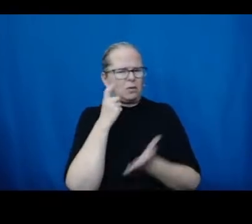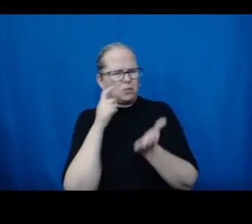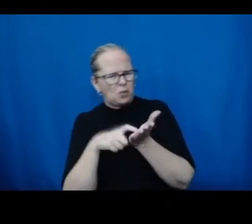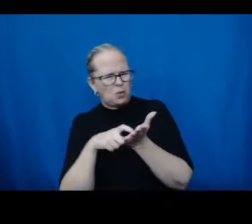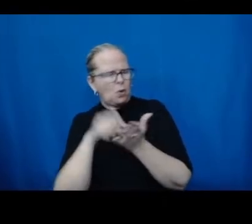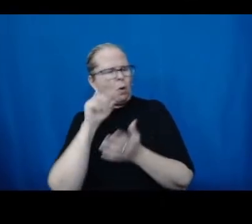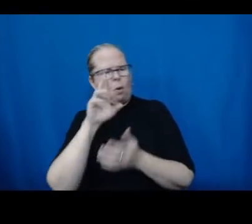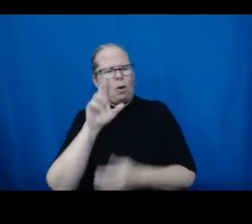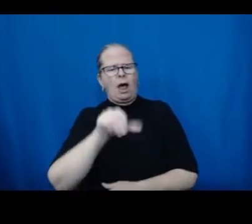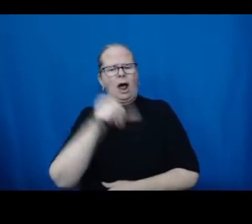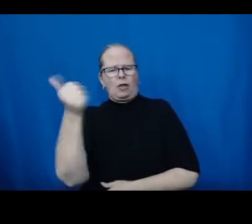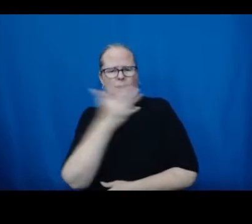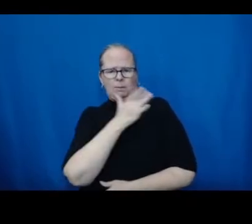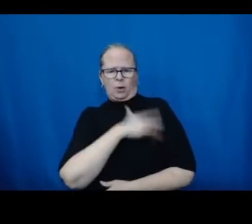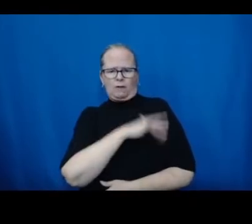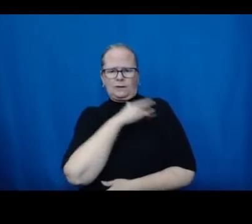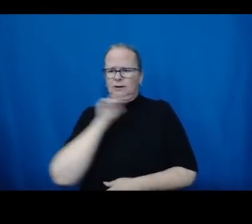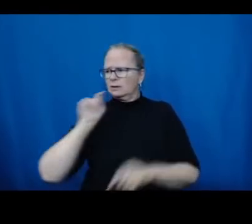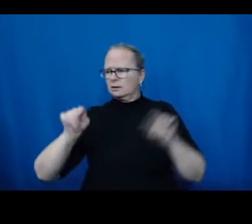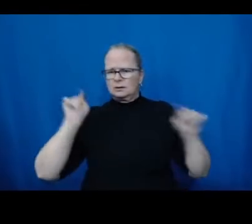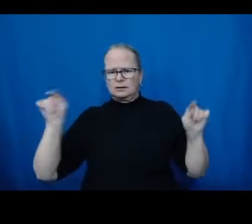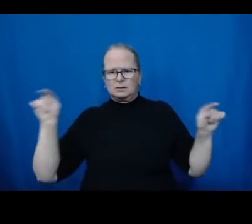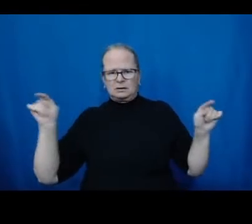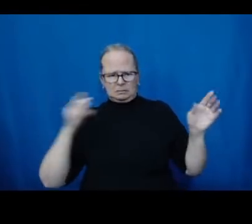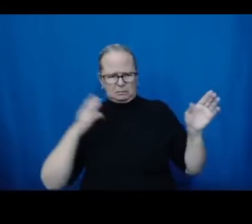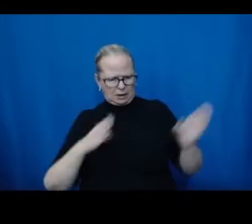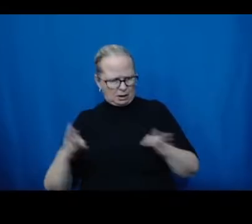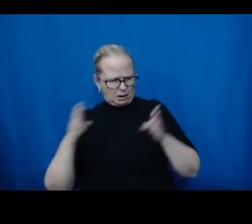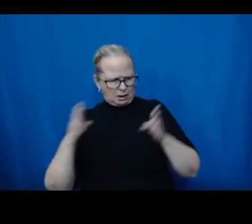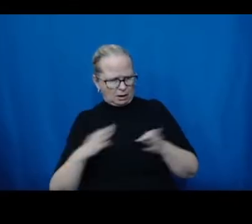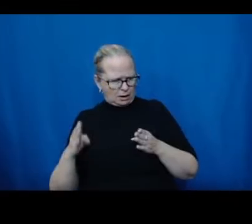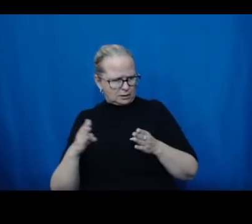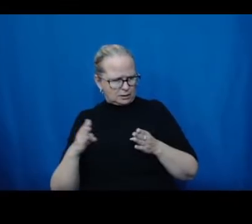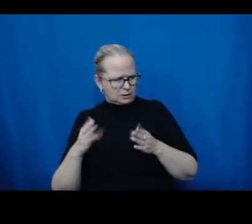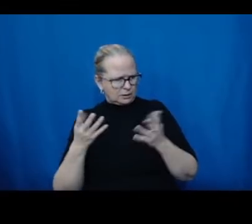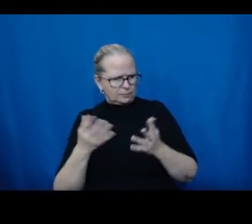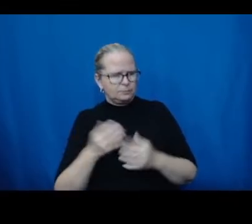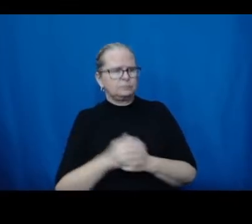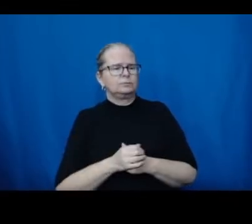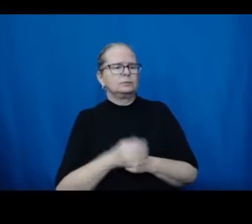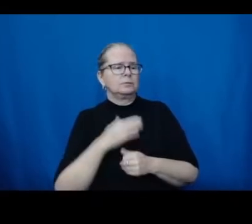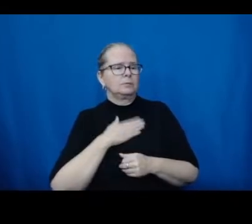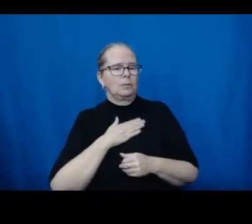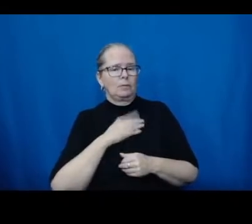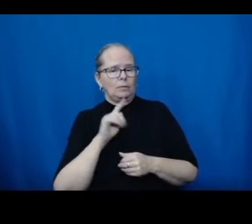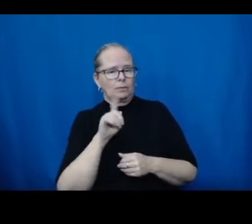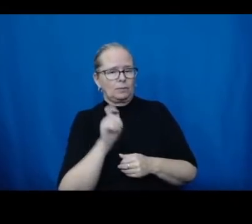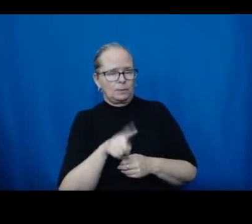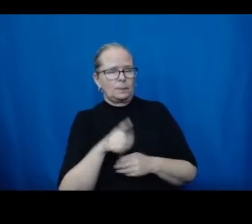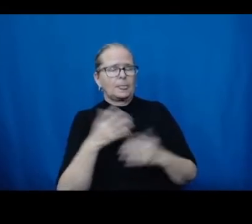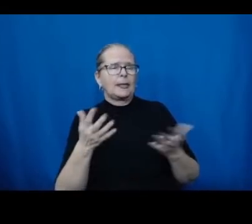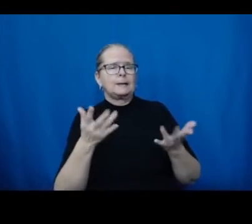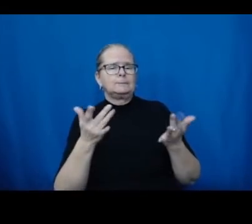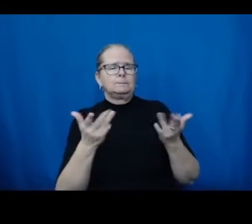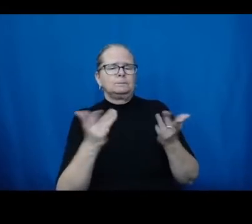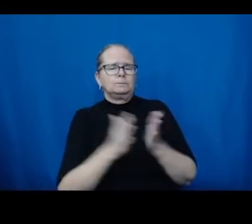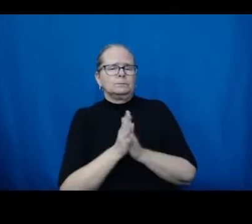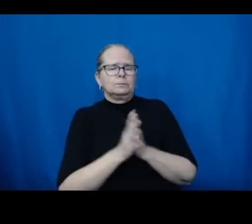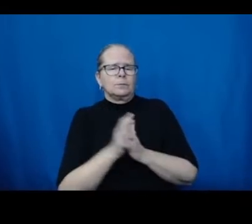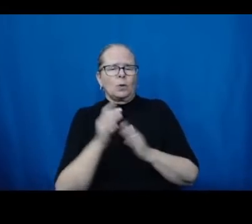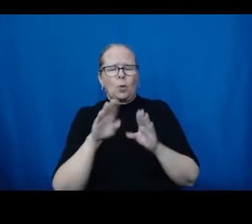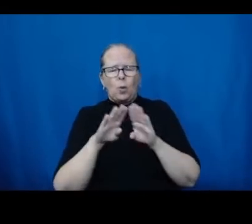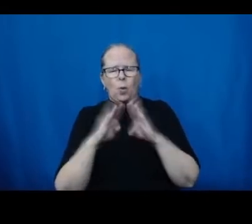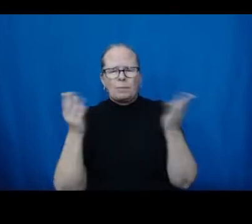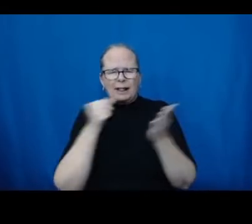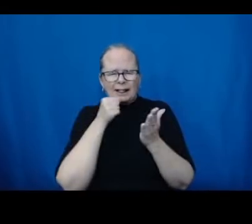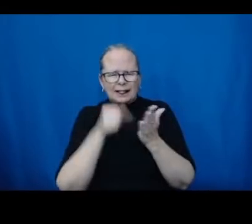concerned about. What we did see kind of an open letter circulating supposedly from healthcare workers who were opposed to vaccination mandates